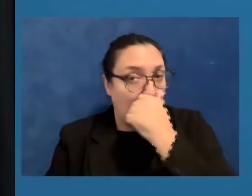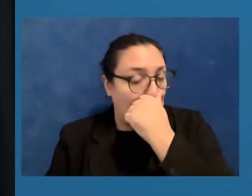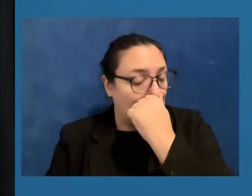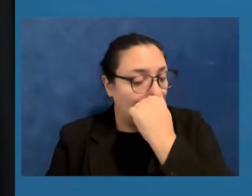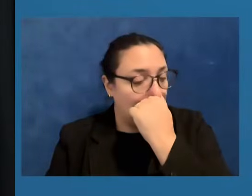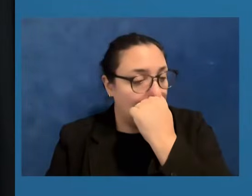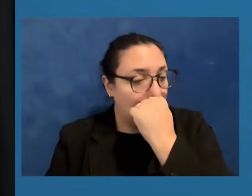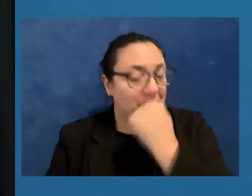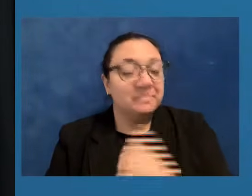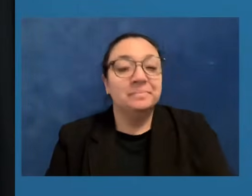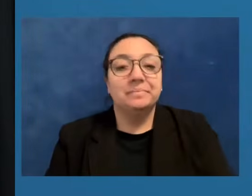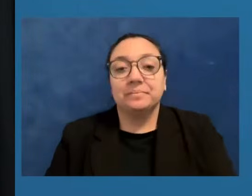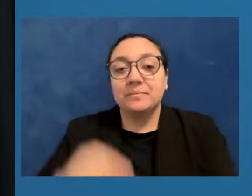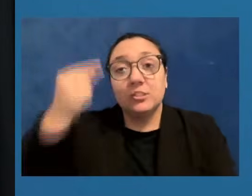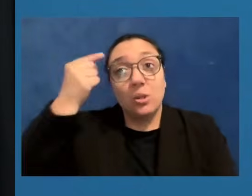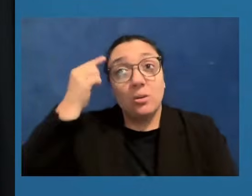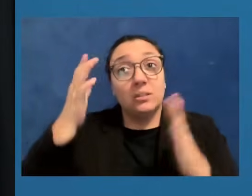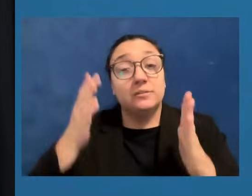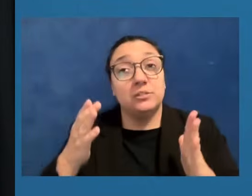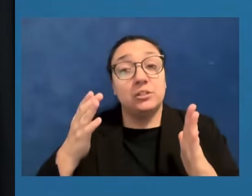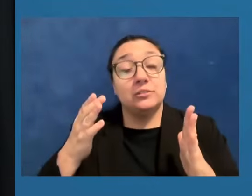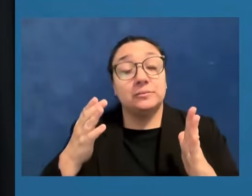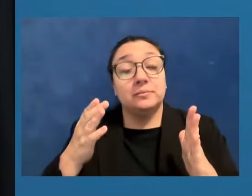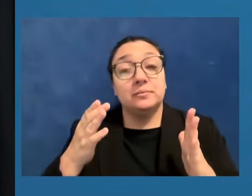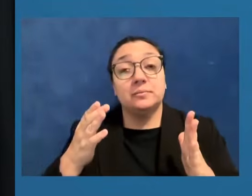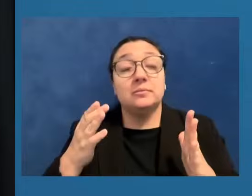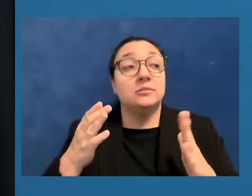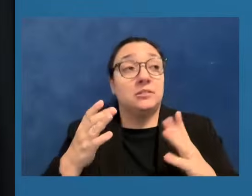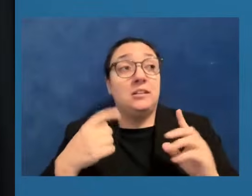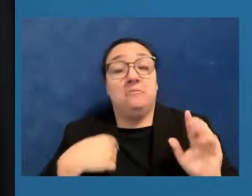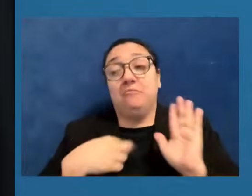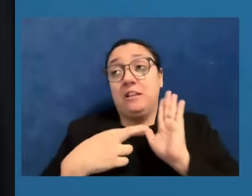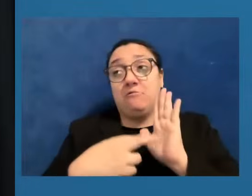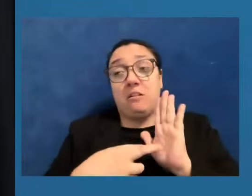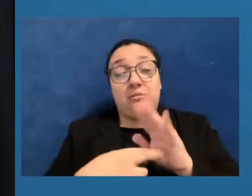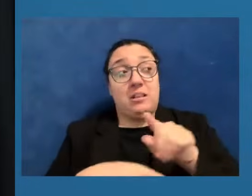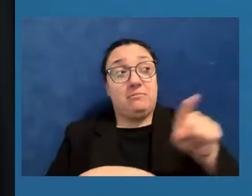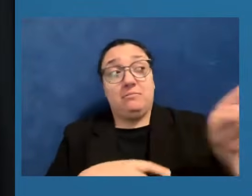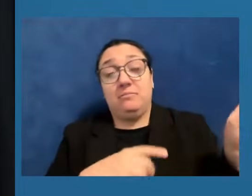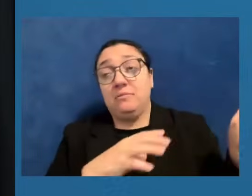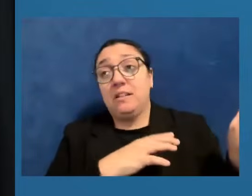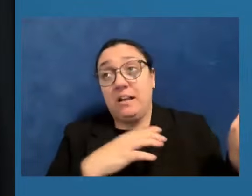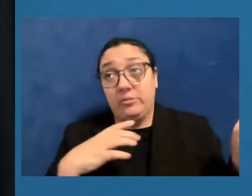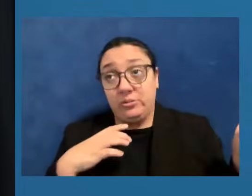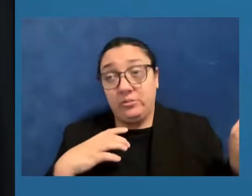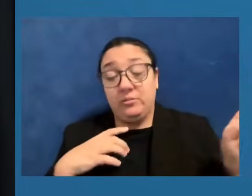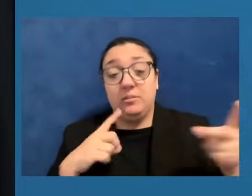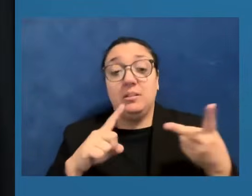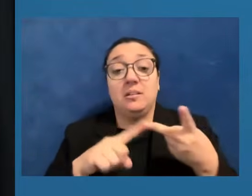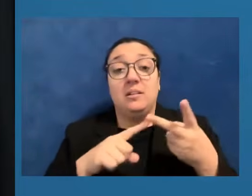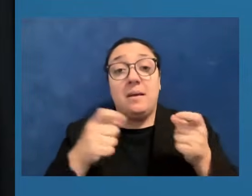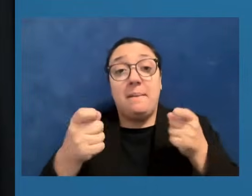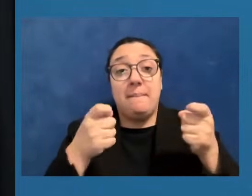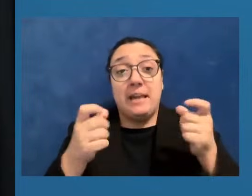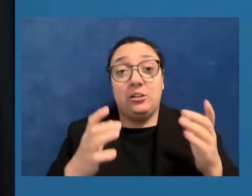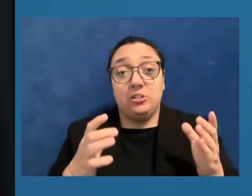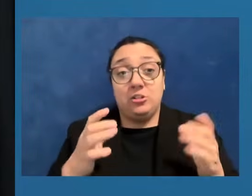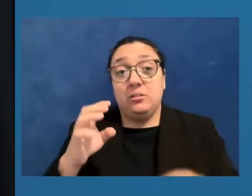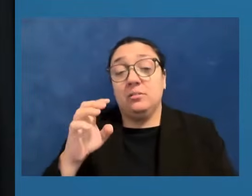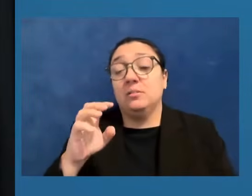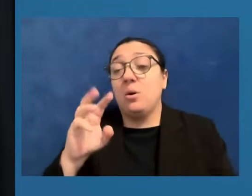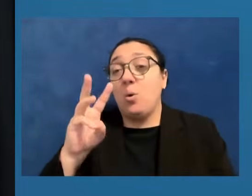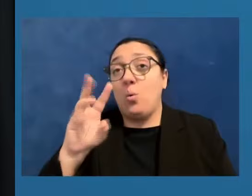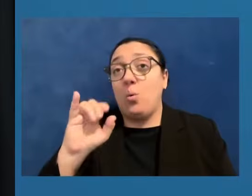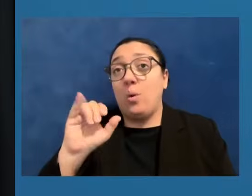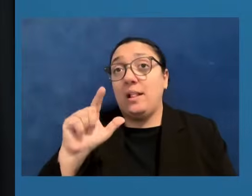So Governor Hochul, on behalf of my fabulous city council colleagues who are seated over here, our city manager, Wilfredo Melendez, our professional